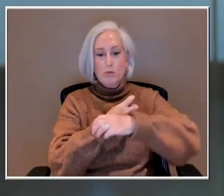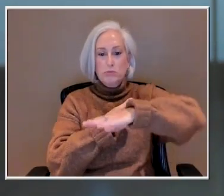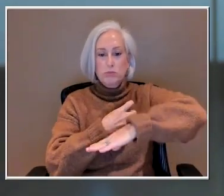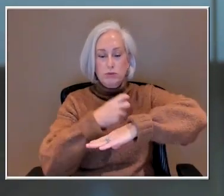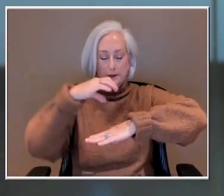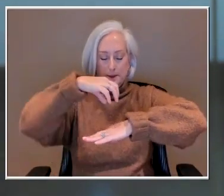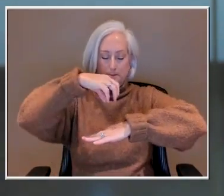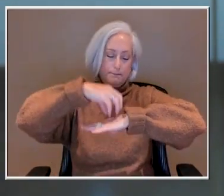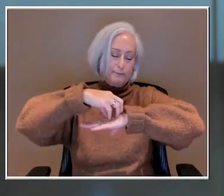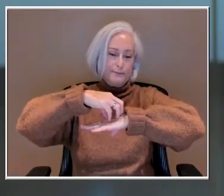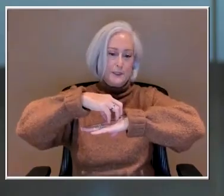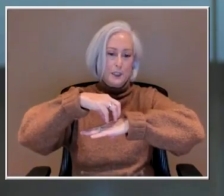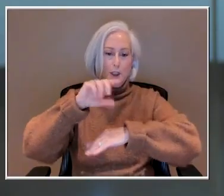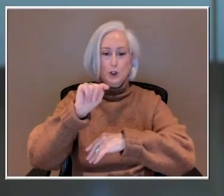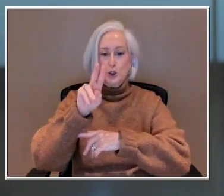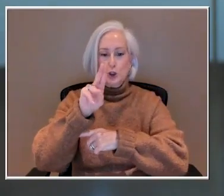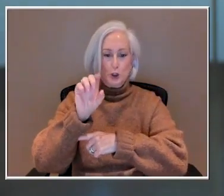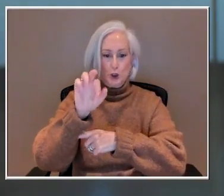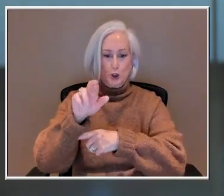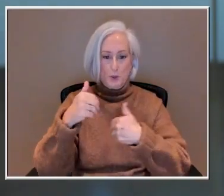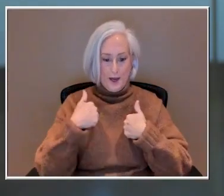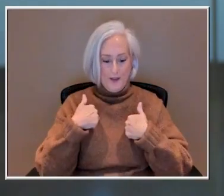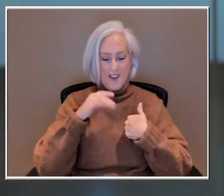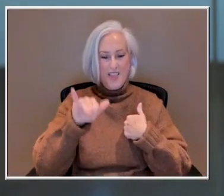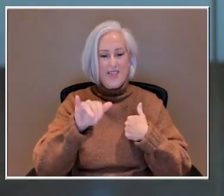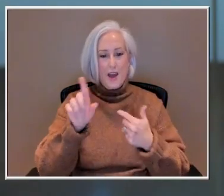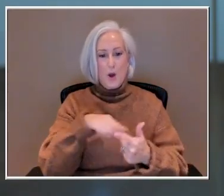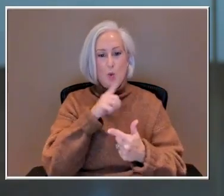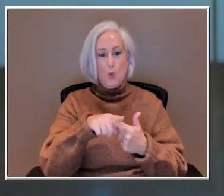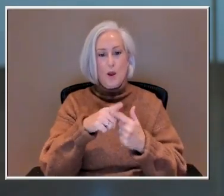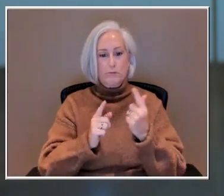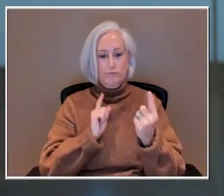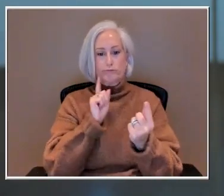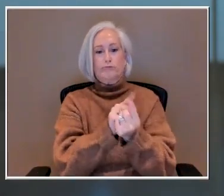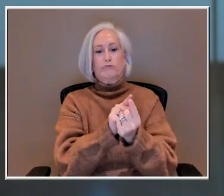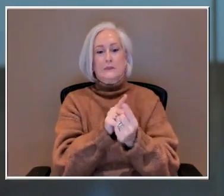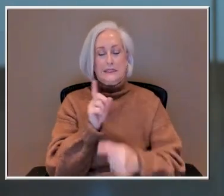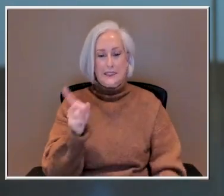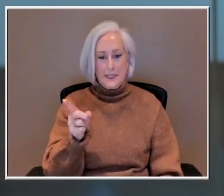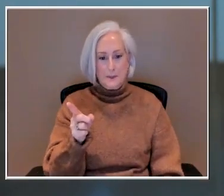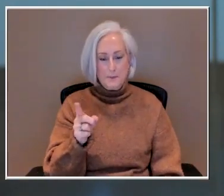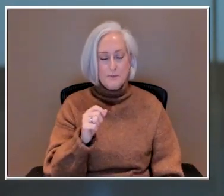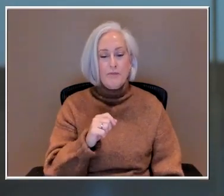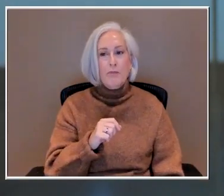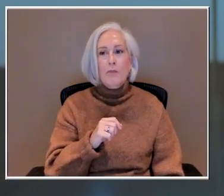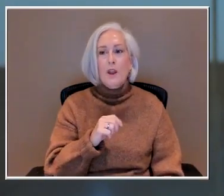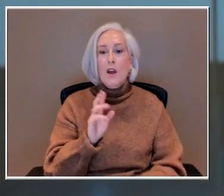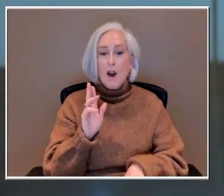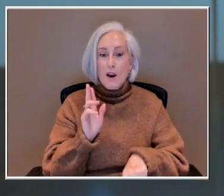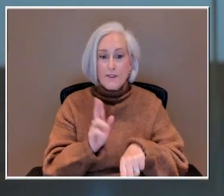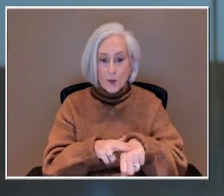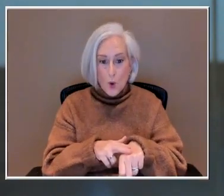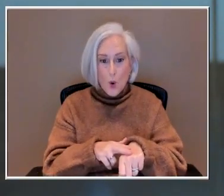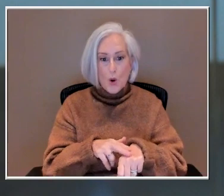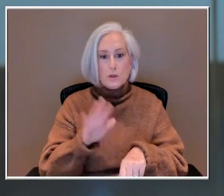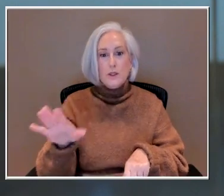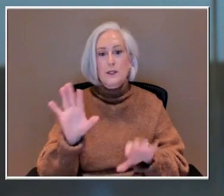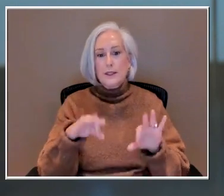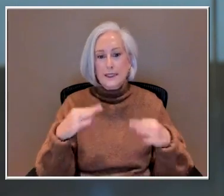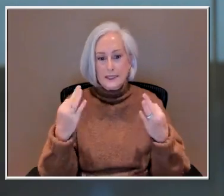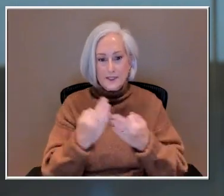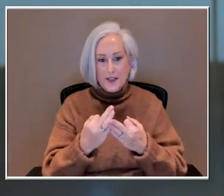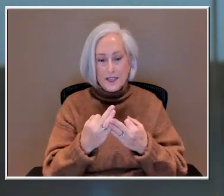met John, was for his initial oncology referral. And of course, you know, understandably, his family was pretty distraught and